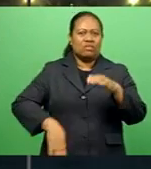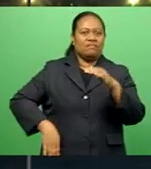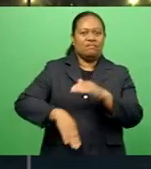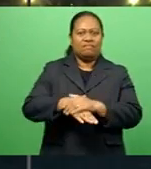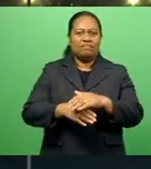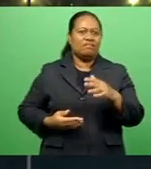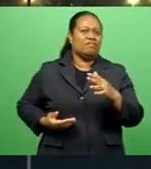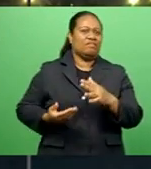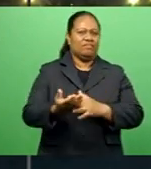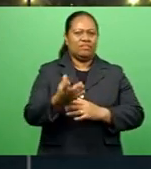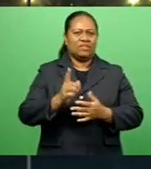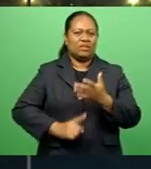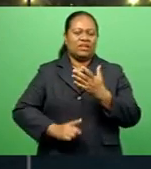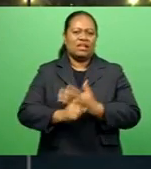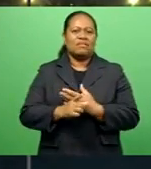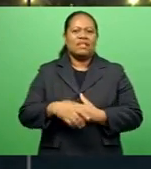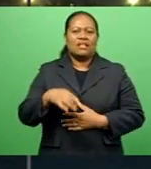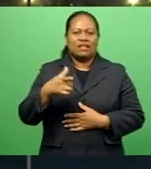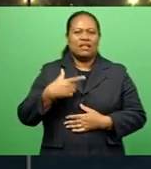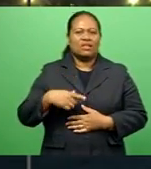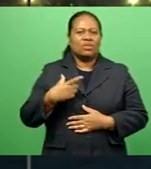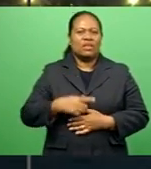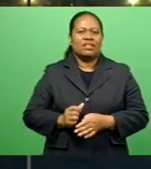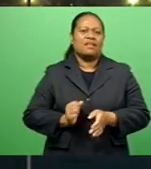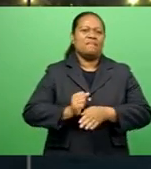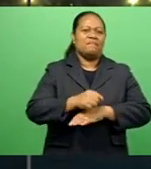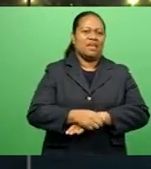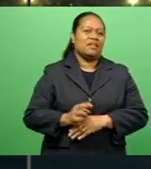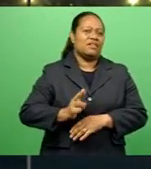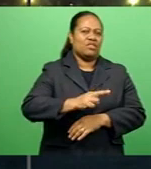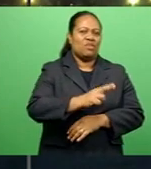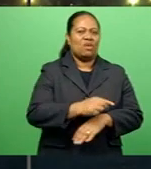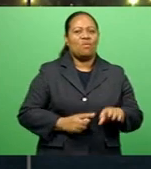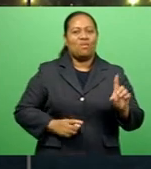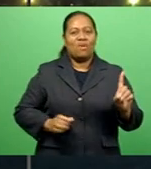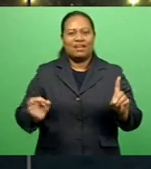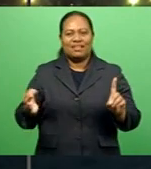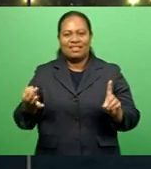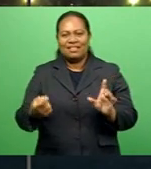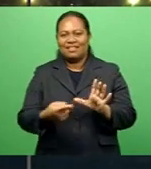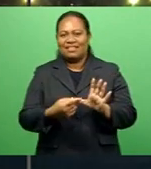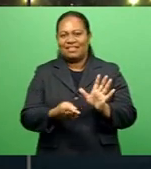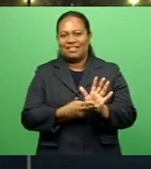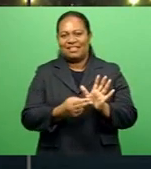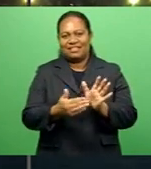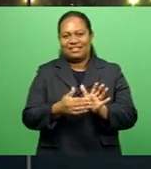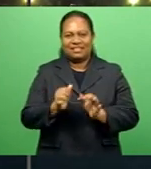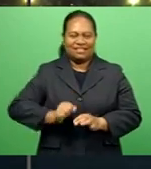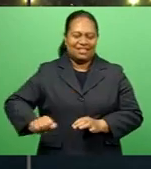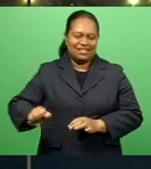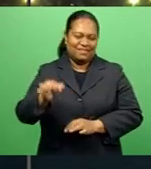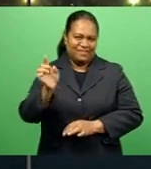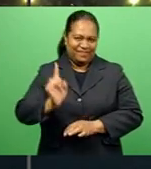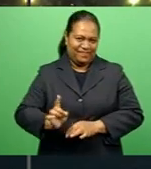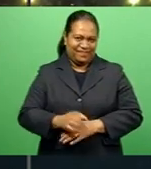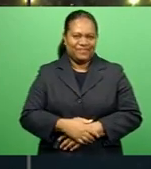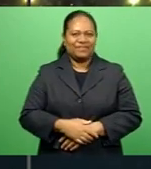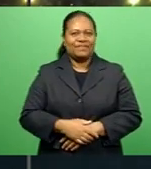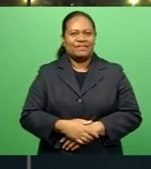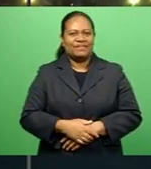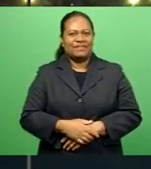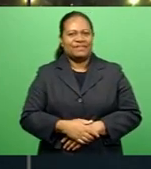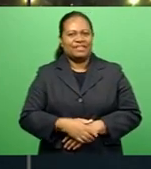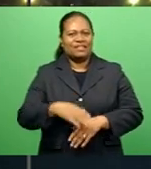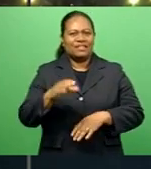Whites a superb beginning to the Digicel Premier League, beating Rewa 1-0 at the ANZ Stadium today. Khan,